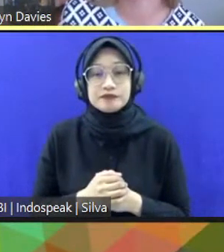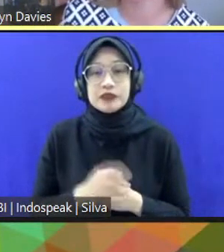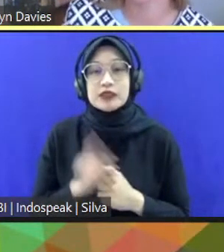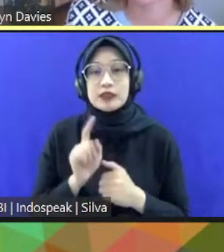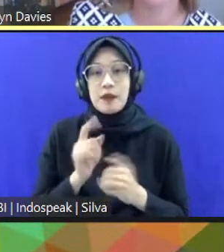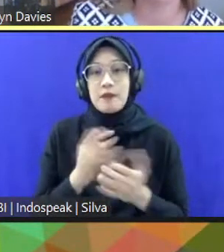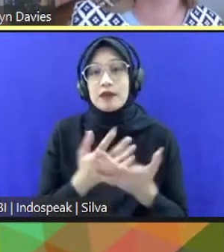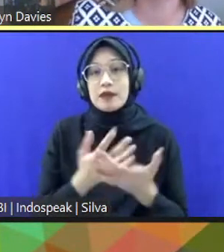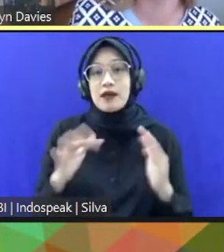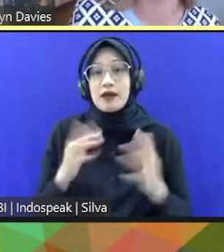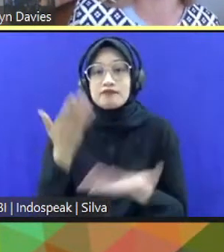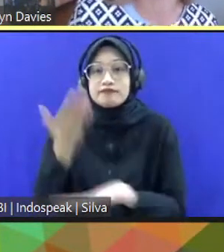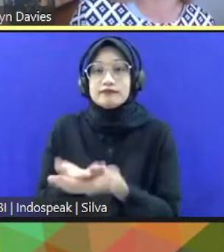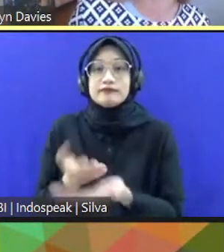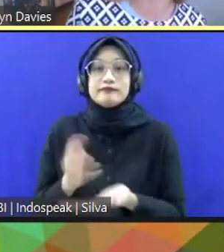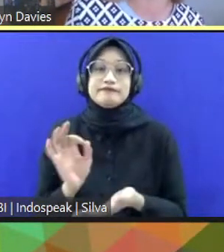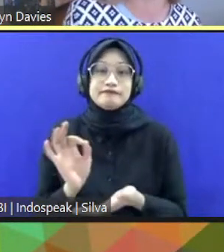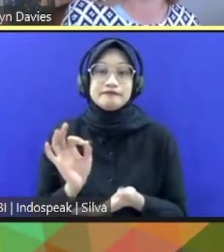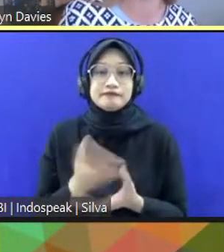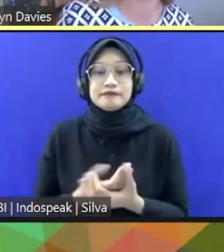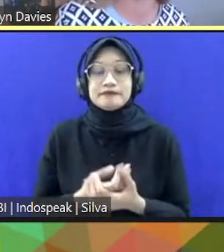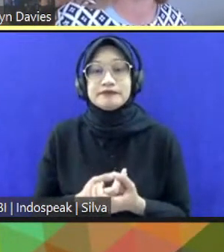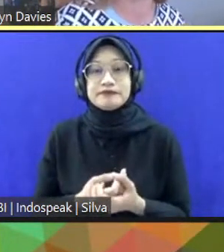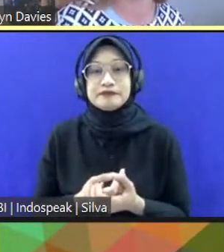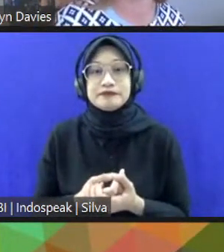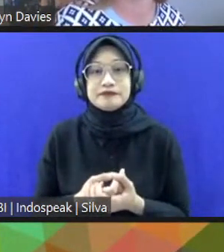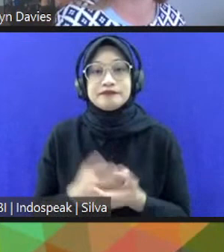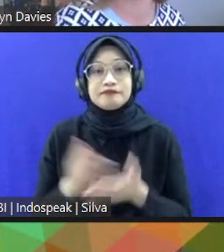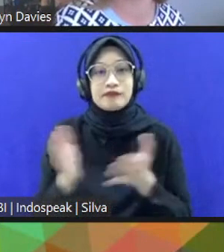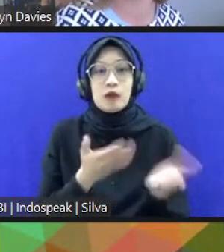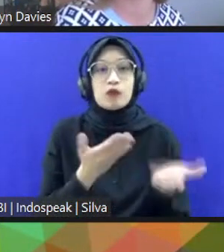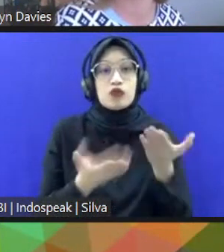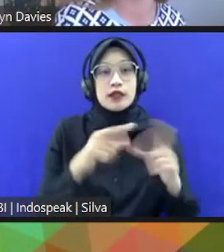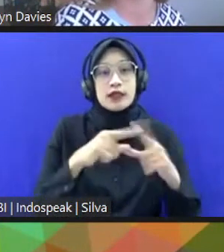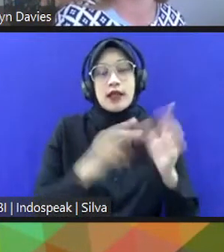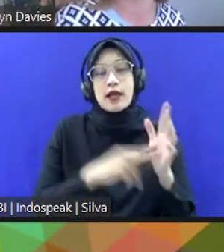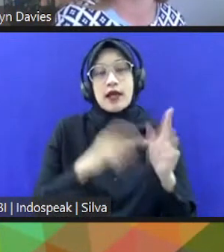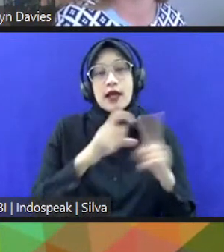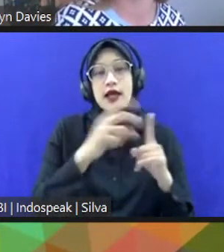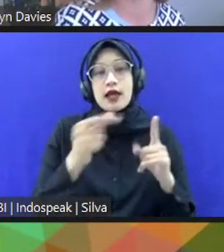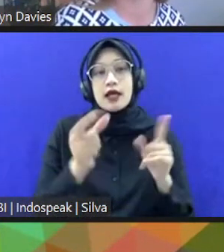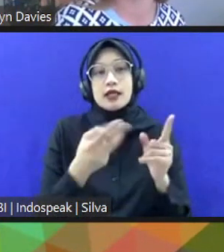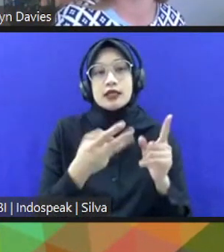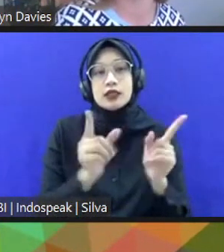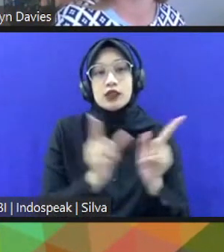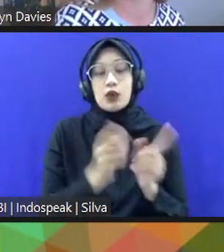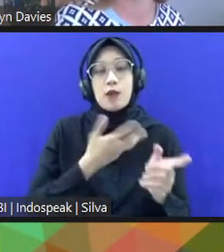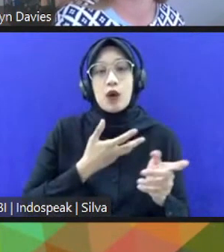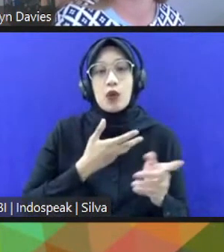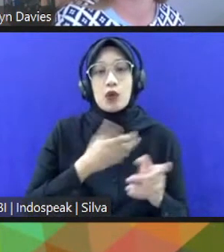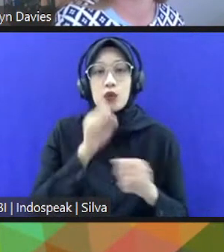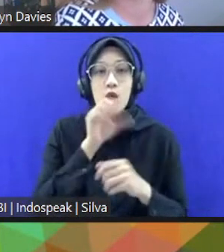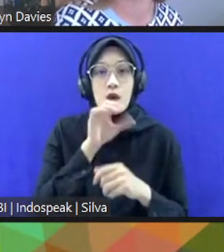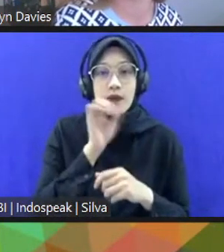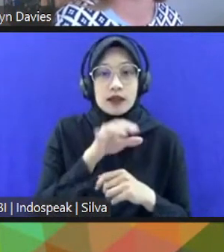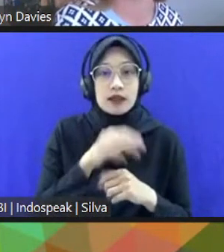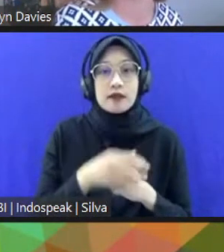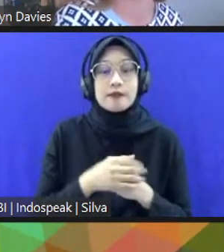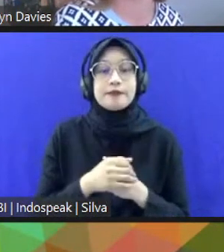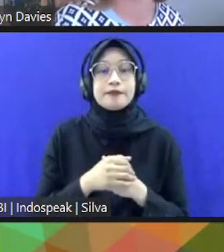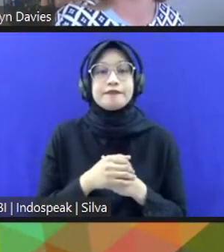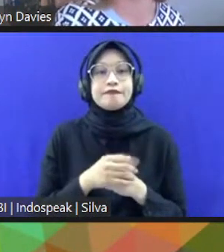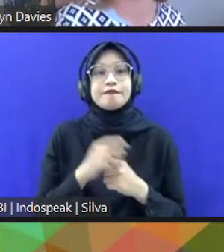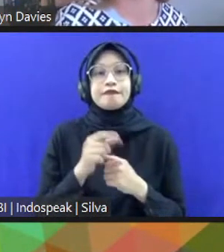Great, thank you. Oh, did you want to comment, Andrew? Look, just very briefly to say that, look, I mean, one of the things that sort